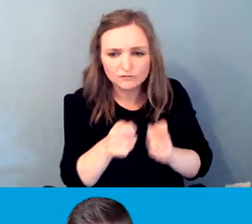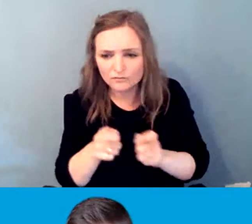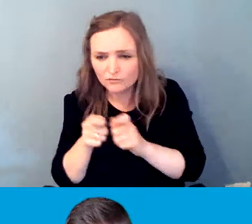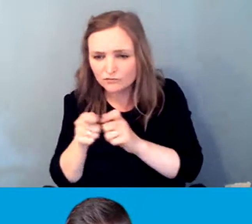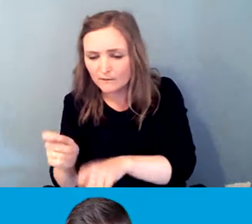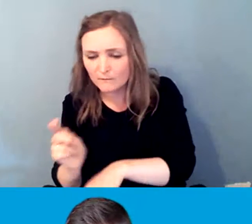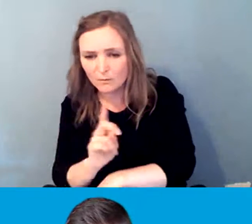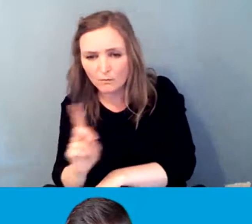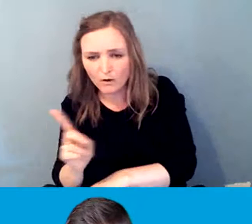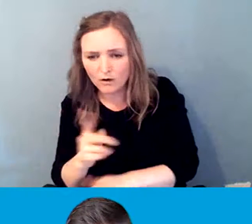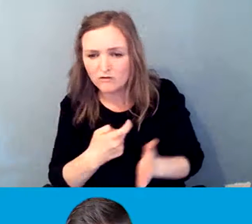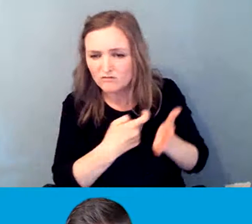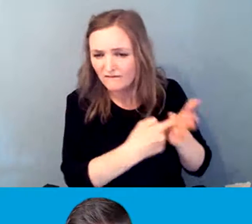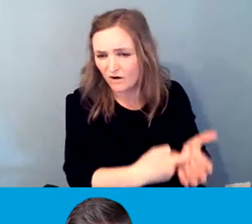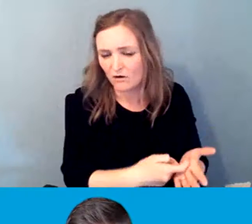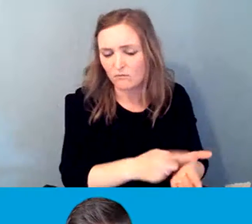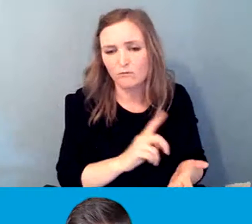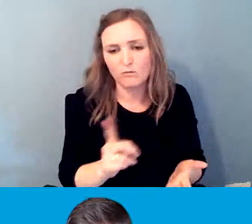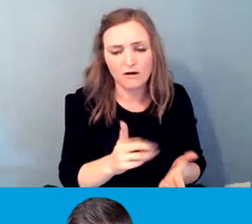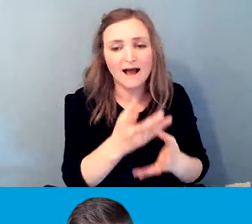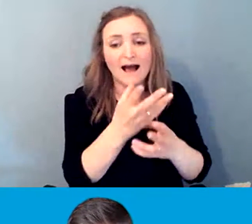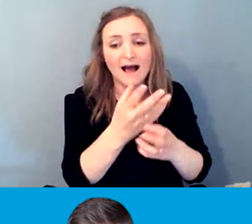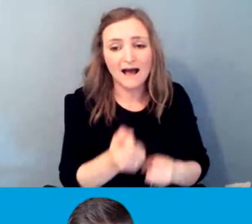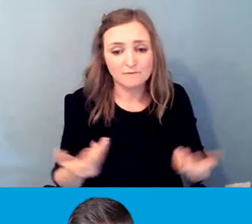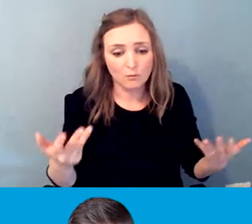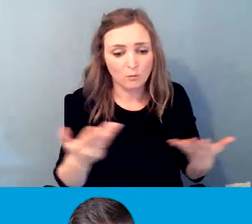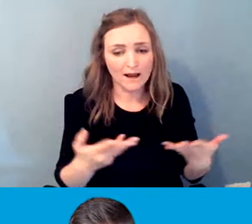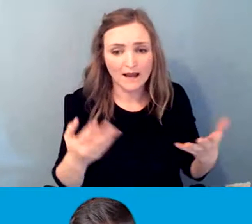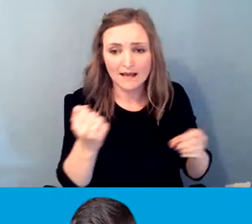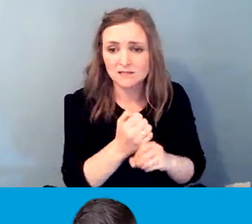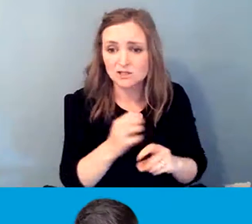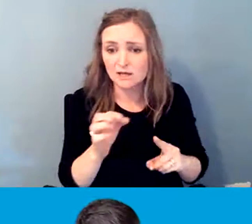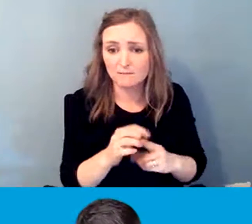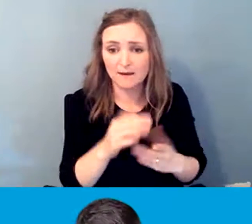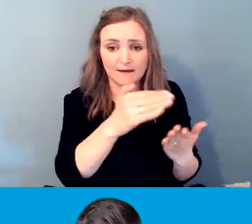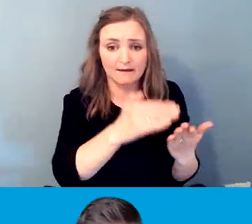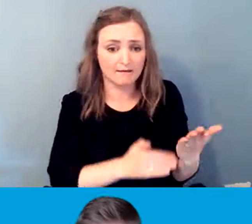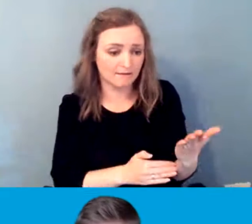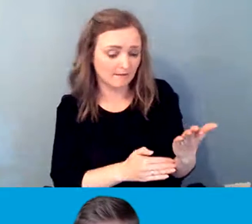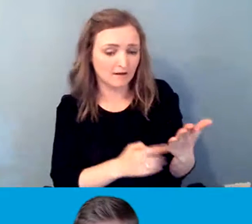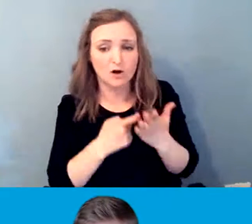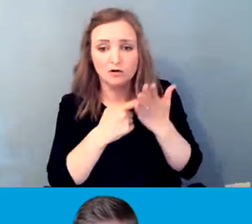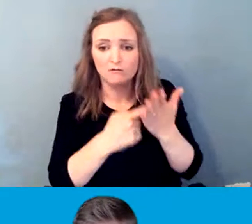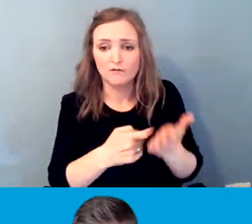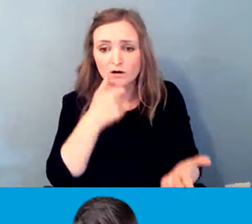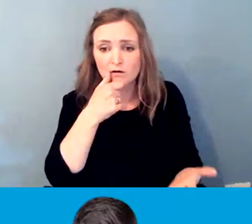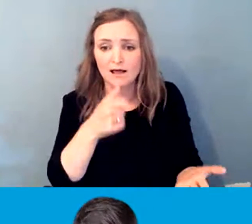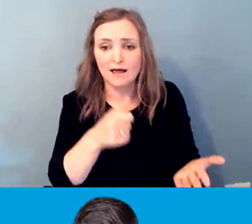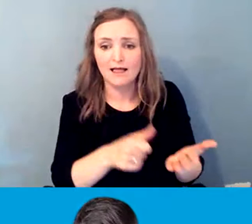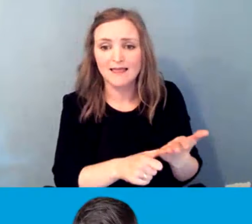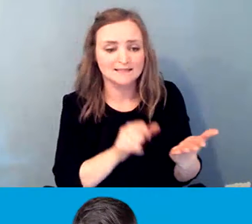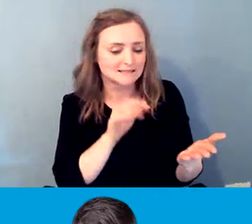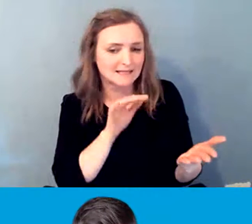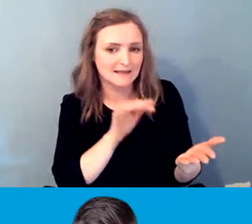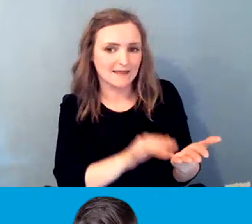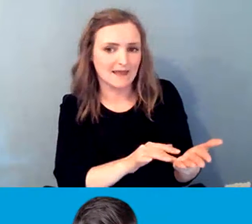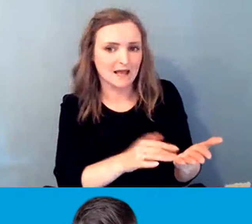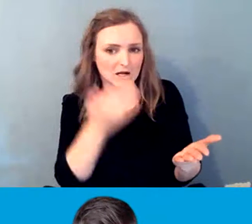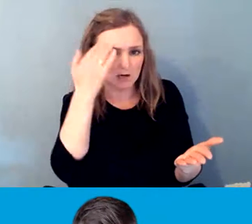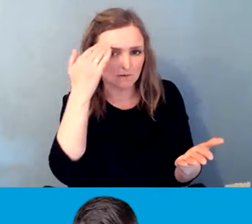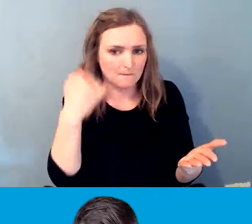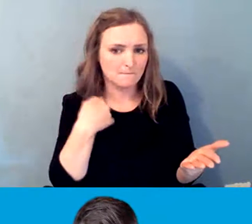which reminds GPs to have those conversations. The referral letters also remind GPs to have